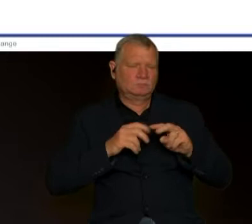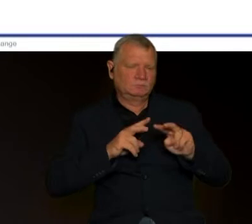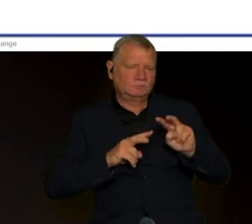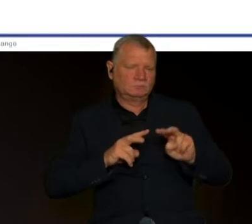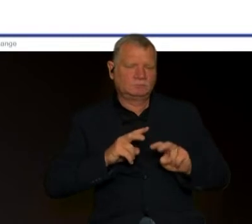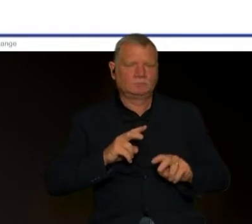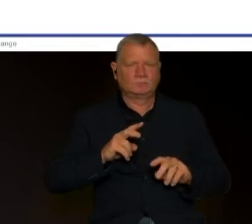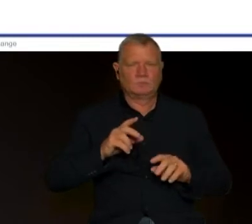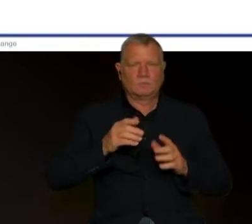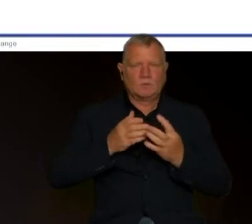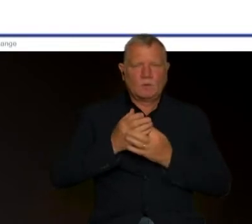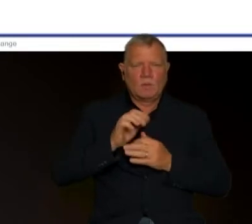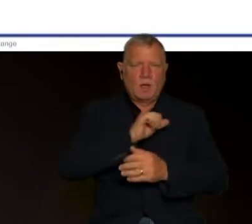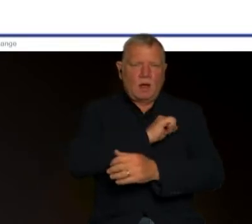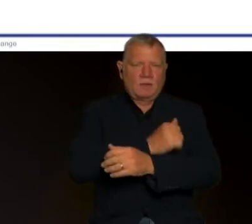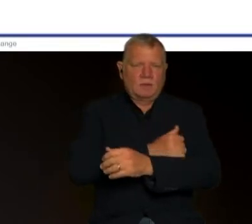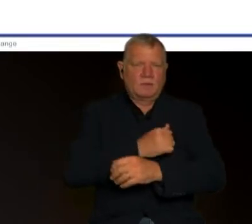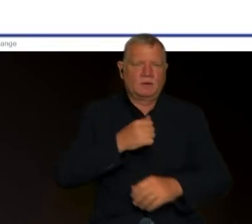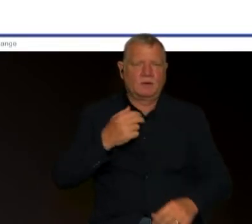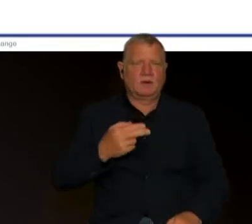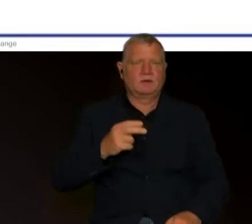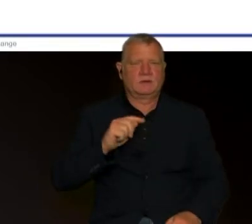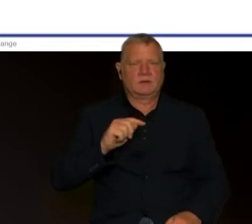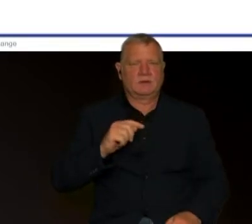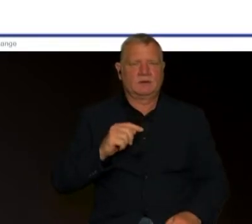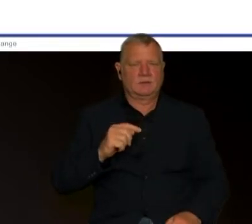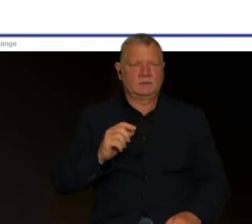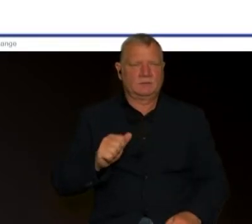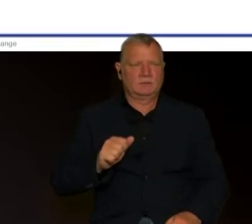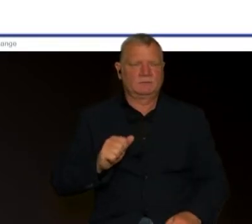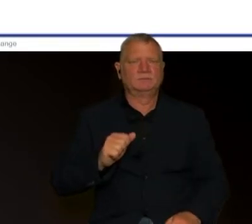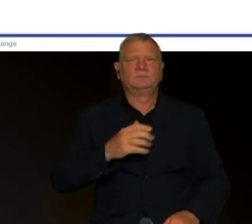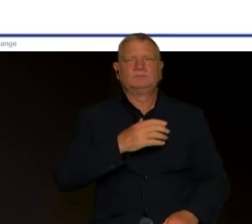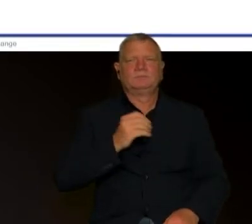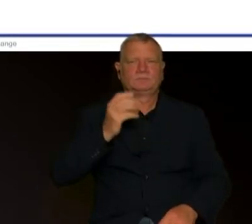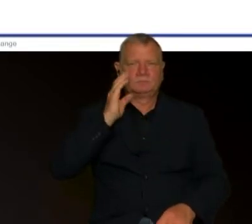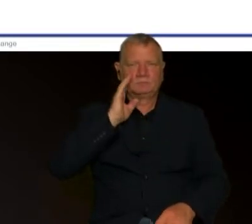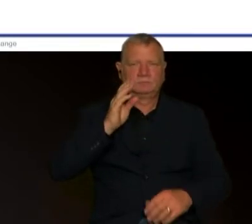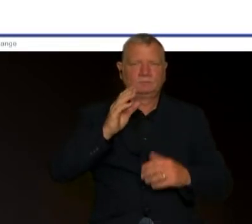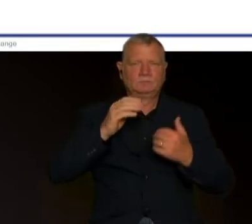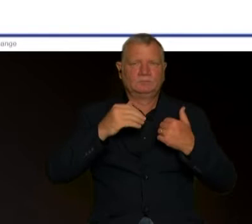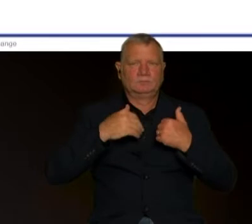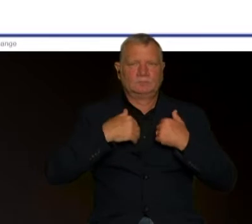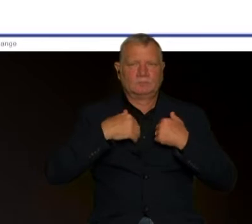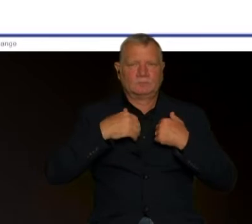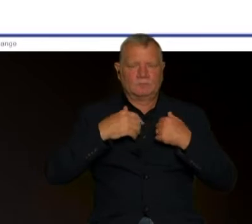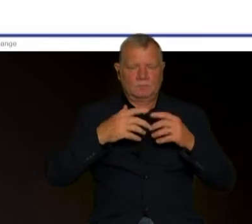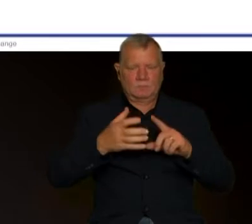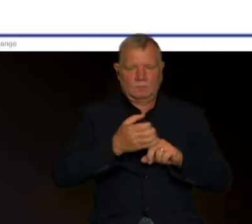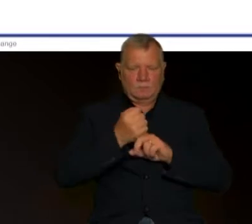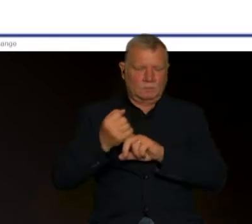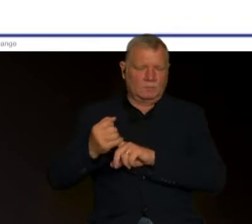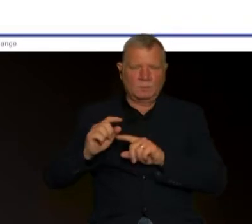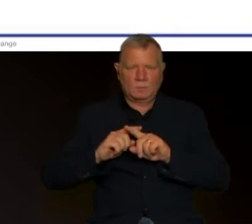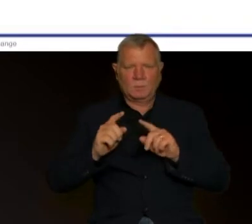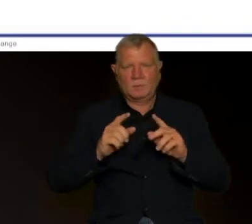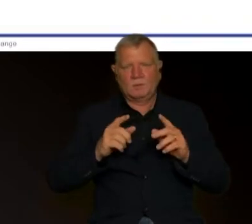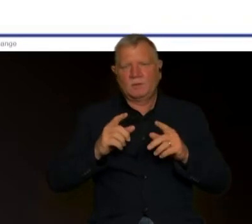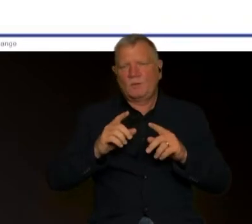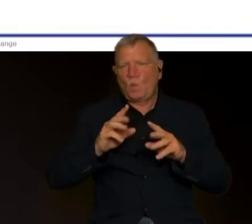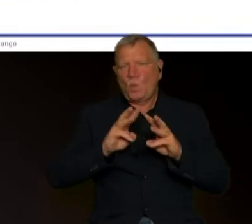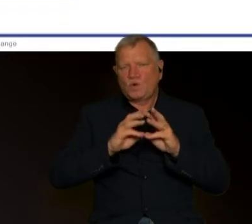there's got to be that discretion. It's got to be, but it's got to be authorized. That's the government